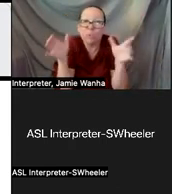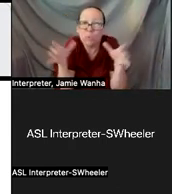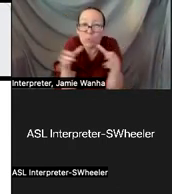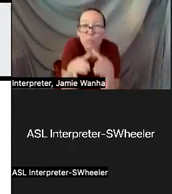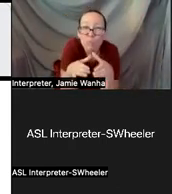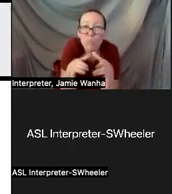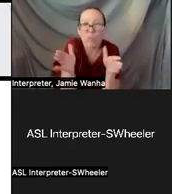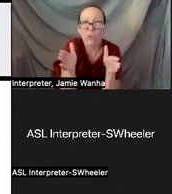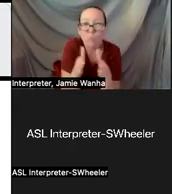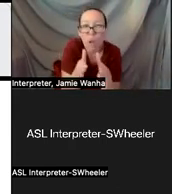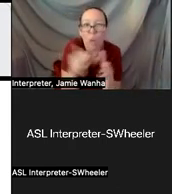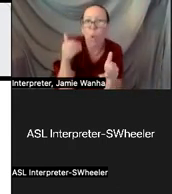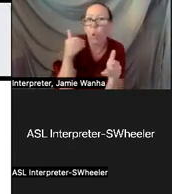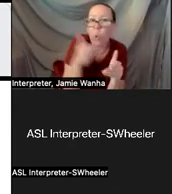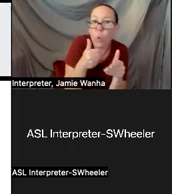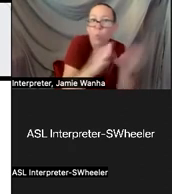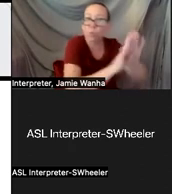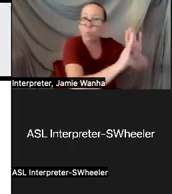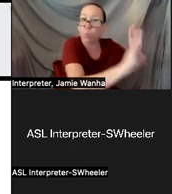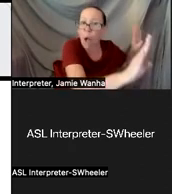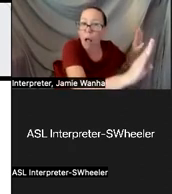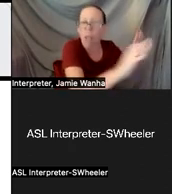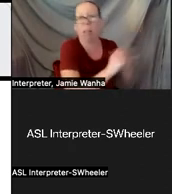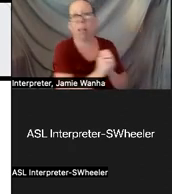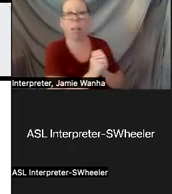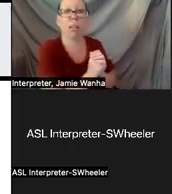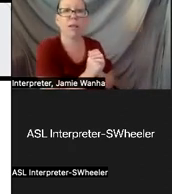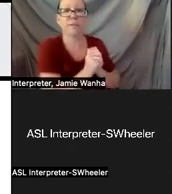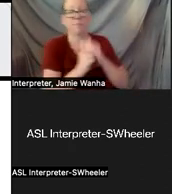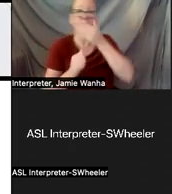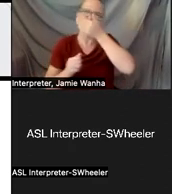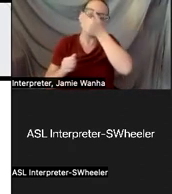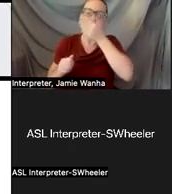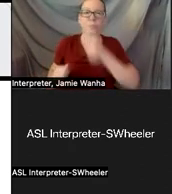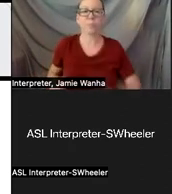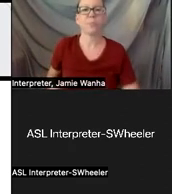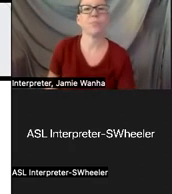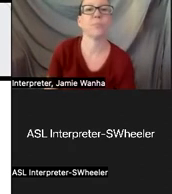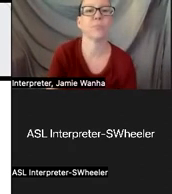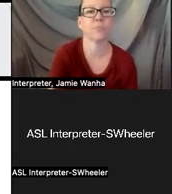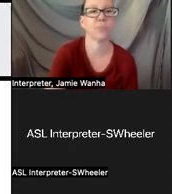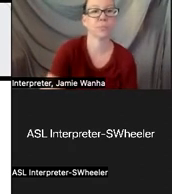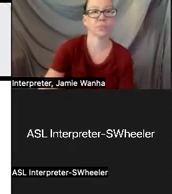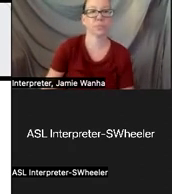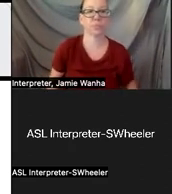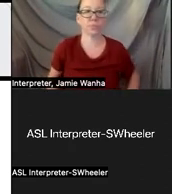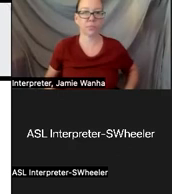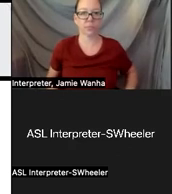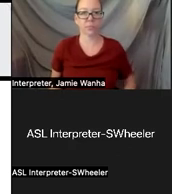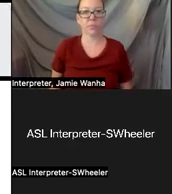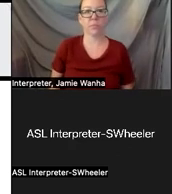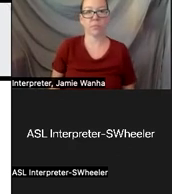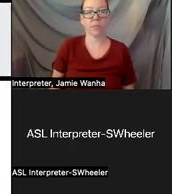next to an interior wall so that you have things only being able to come at you from one side. And the key thing is that you want to